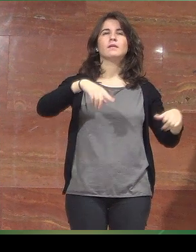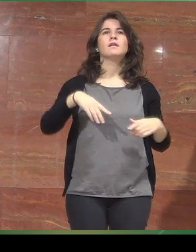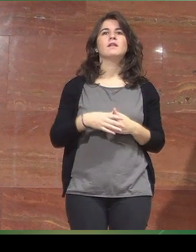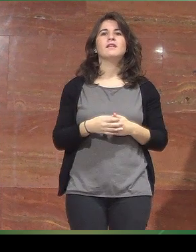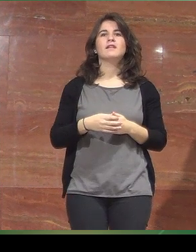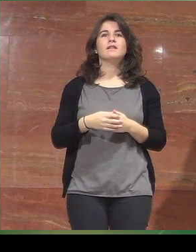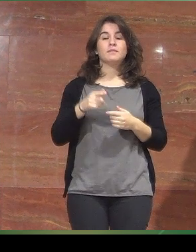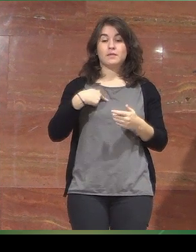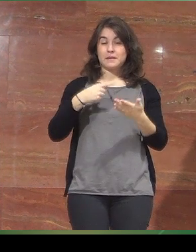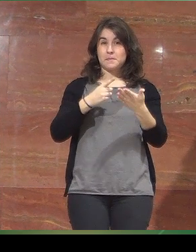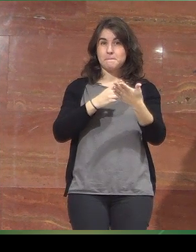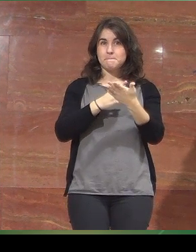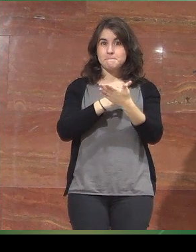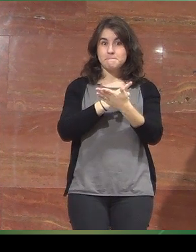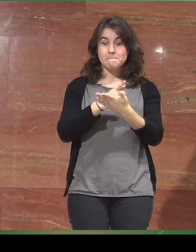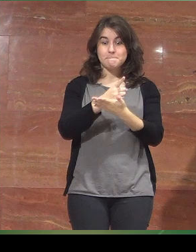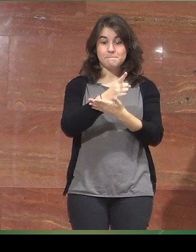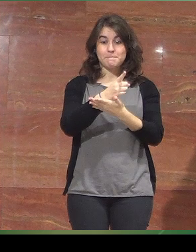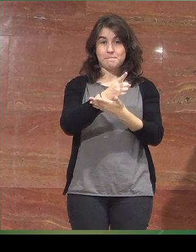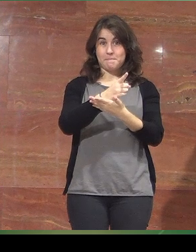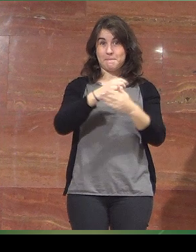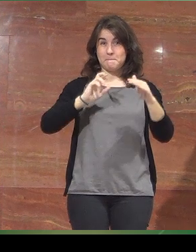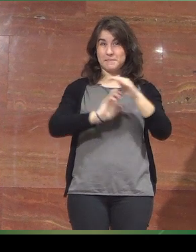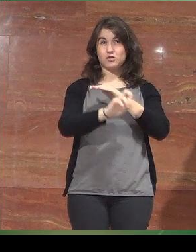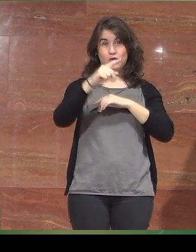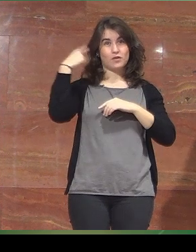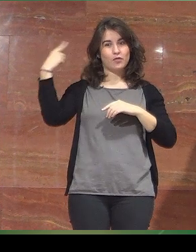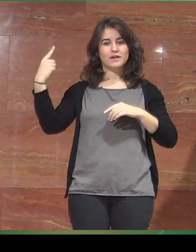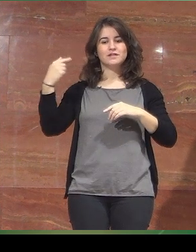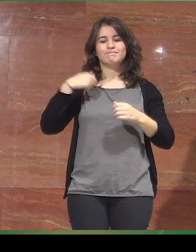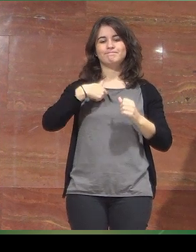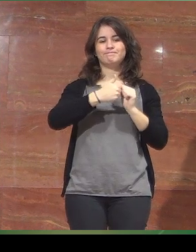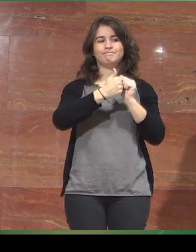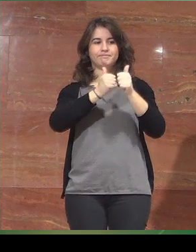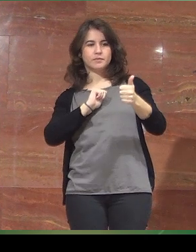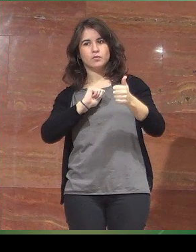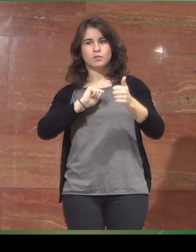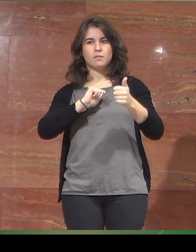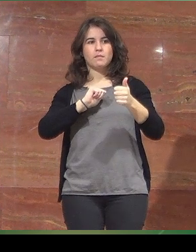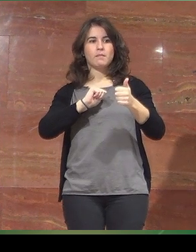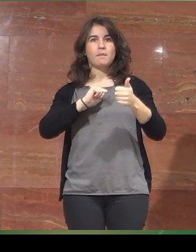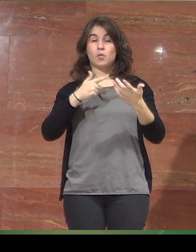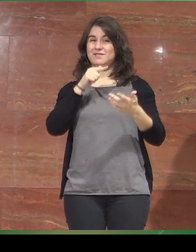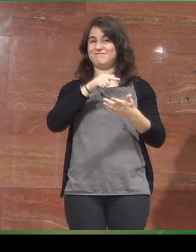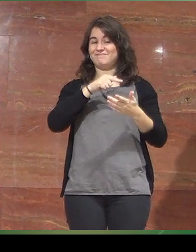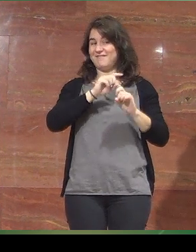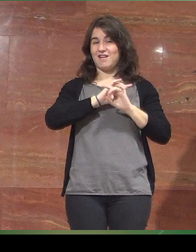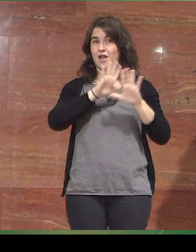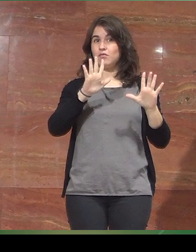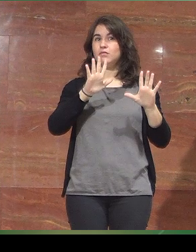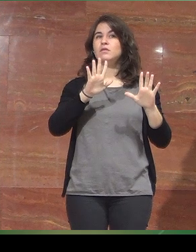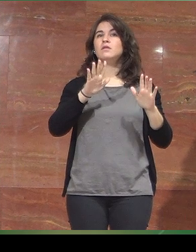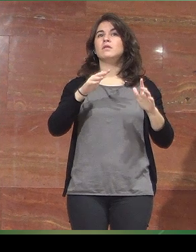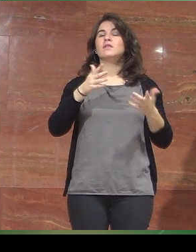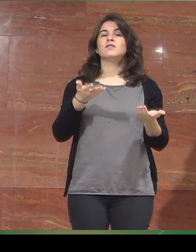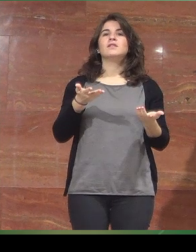And we defined some standards that made sure that the right type size was included in the right location, was used in the